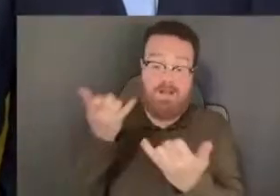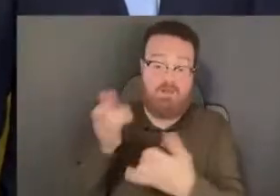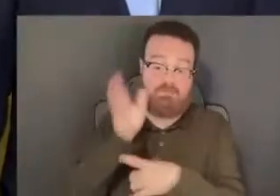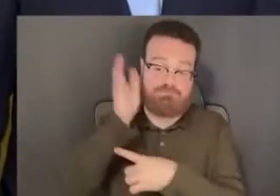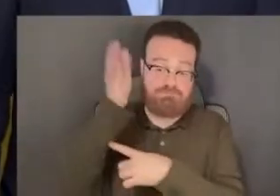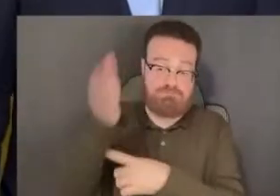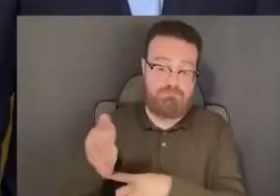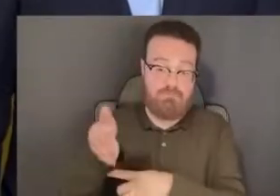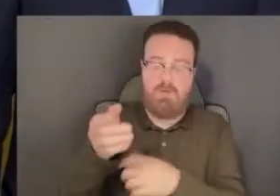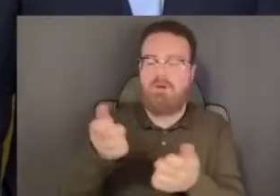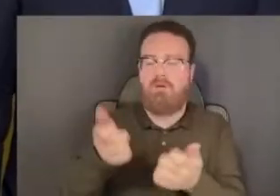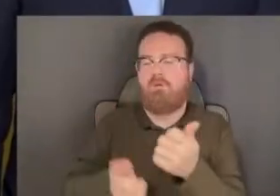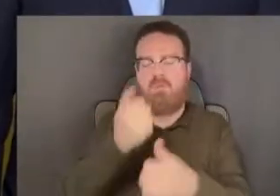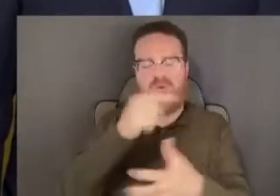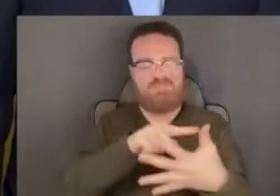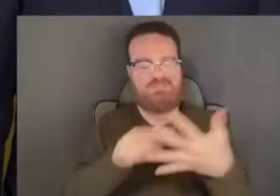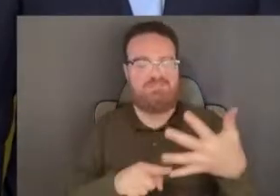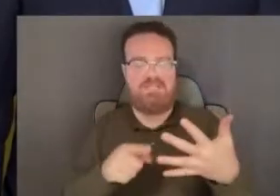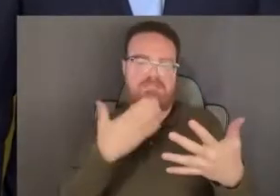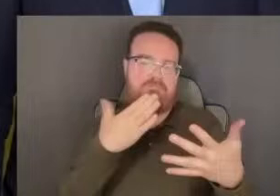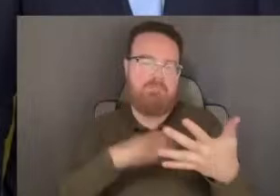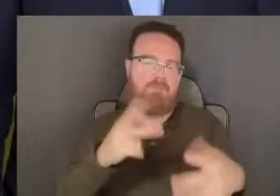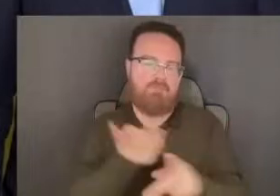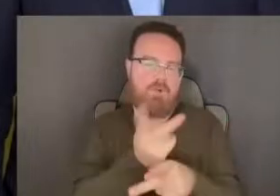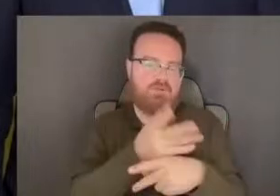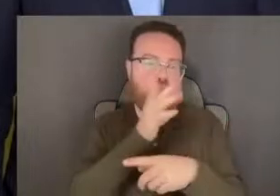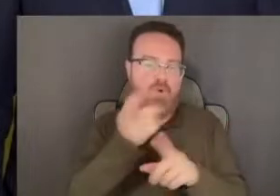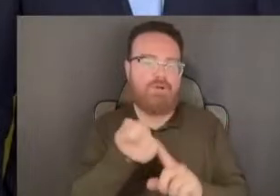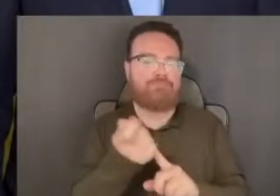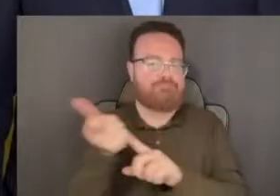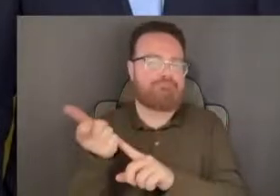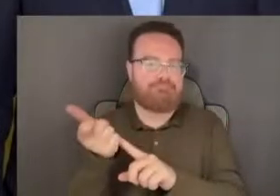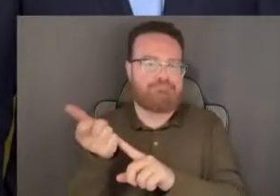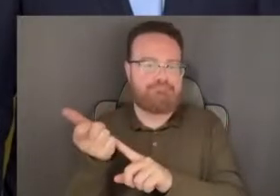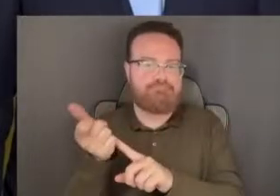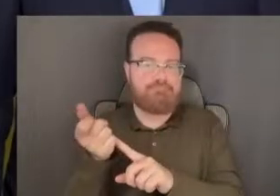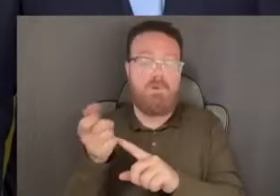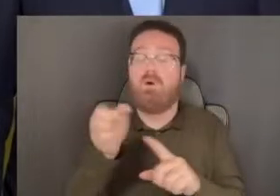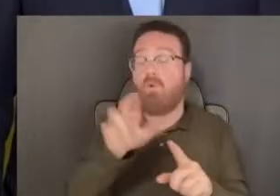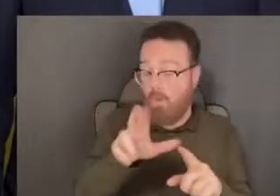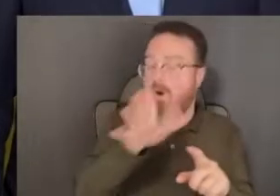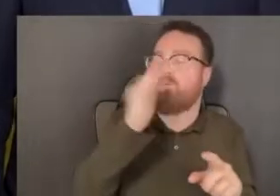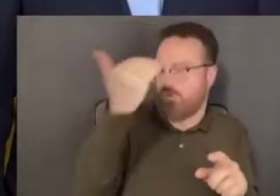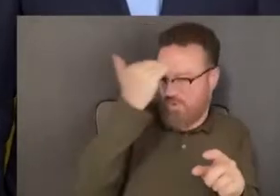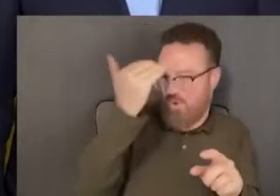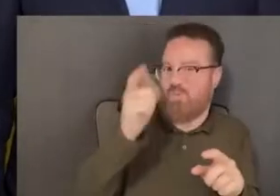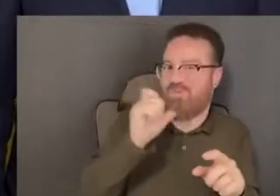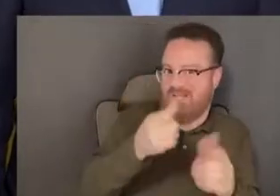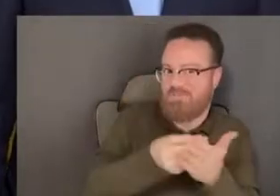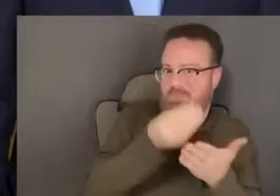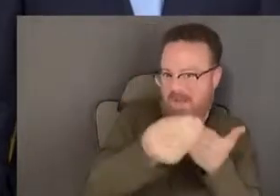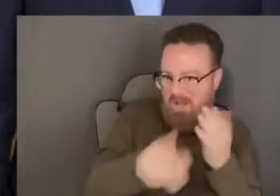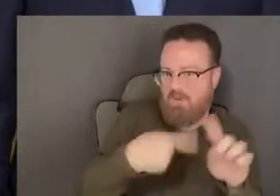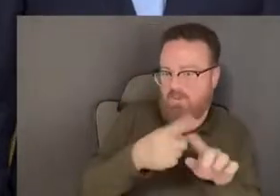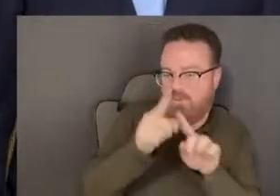off the market, or you will know about them when you go in the grocery store. So I want to thank you.